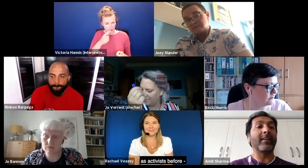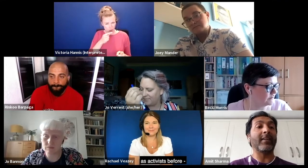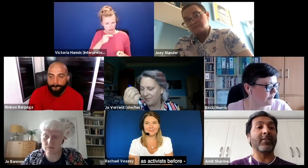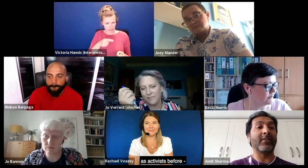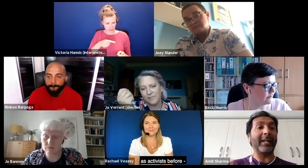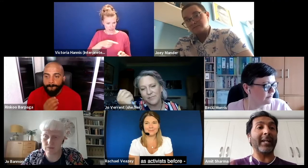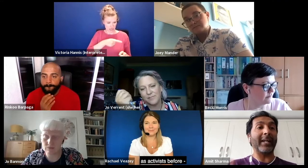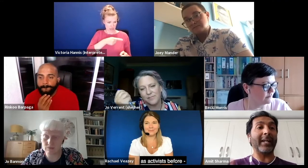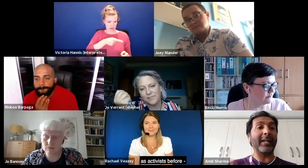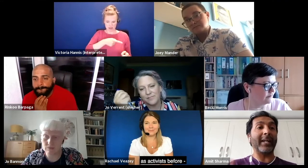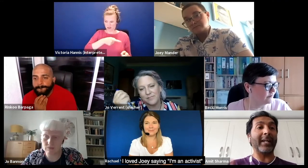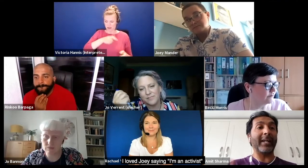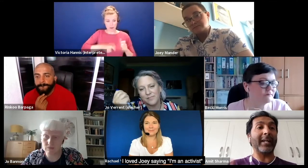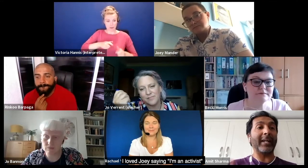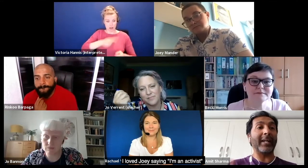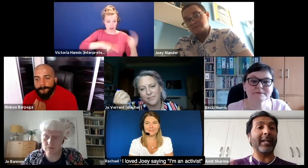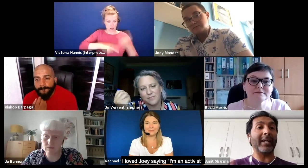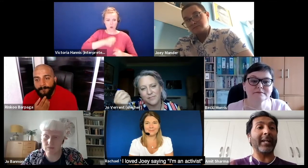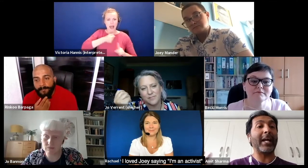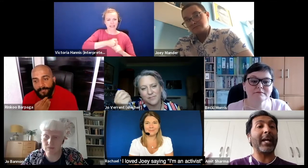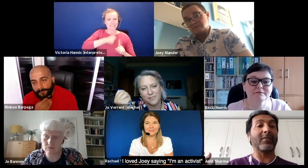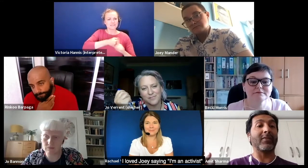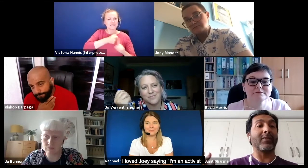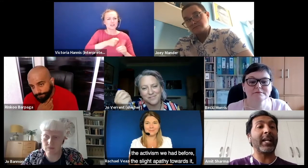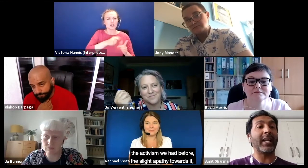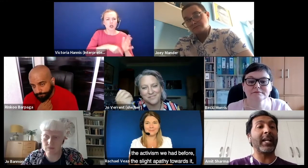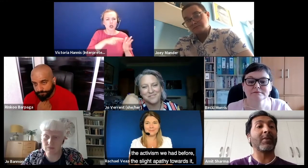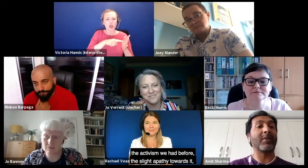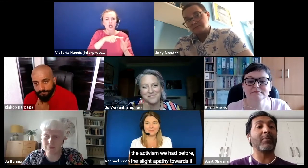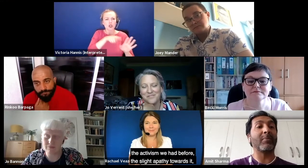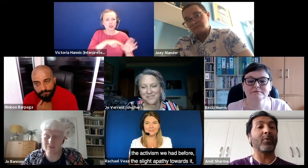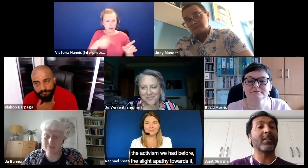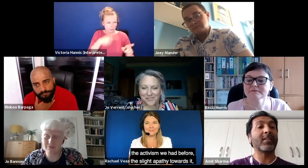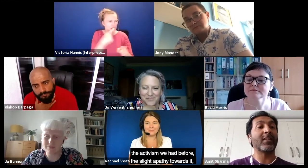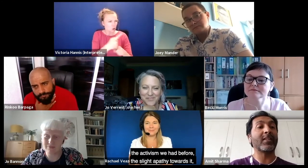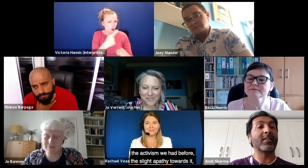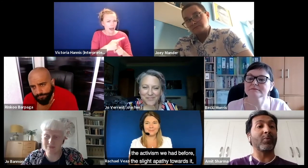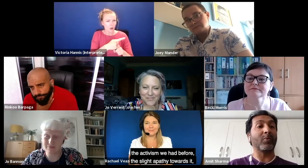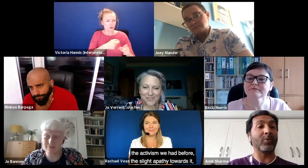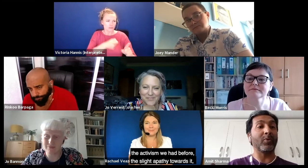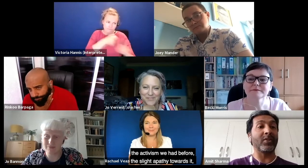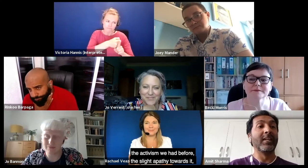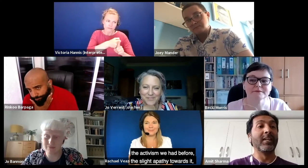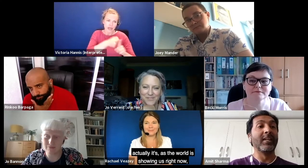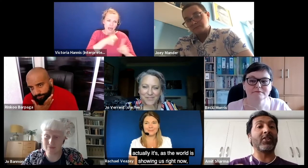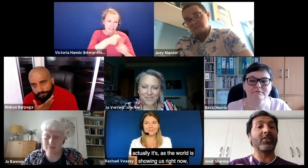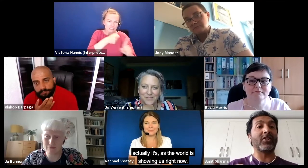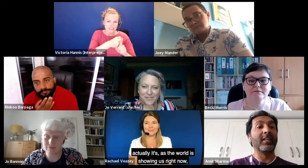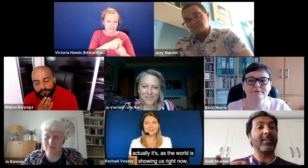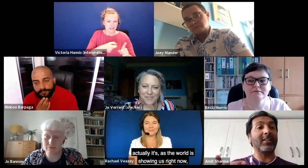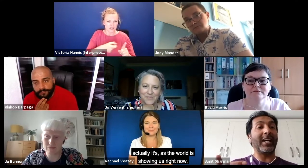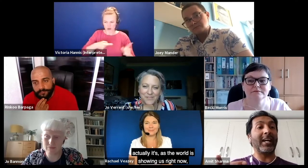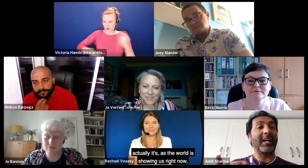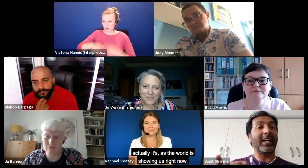as activists before, I love Joey going, I'm an activist. You know, the activism that we had before, the slight apathy towards it, actually,